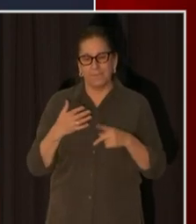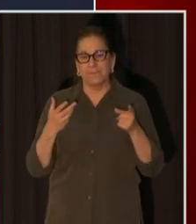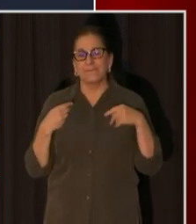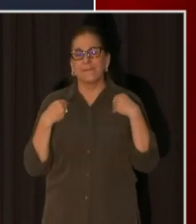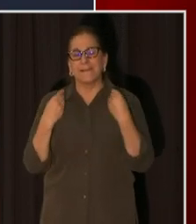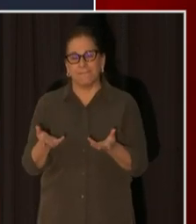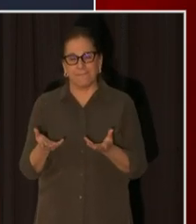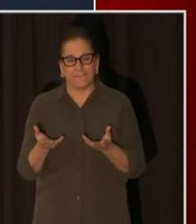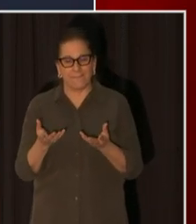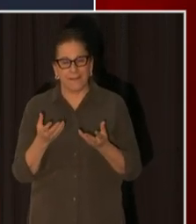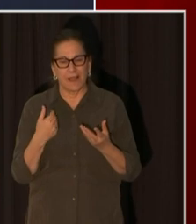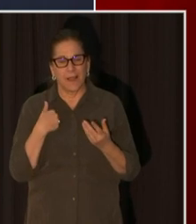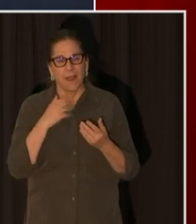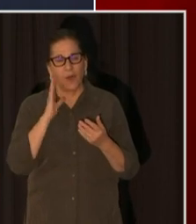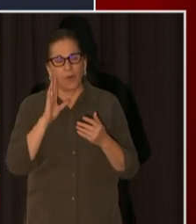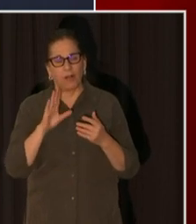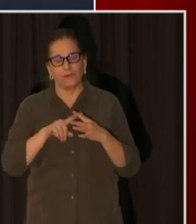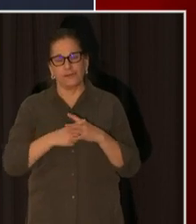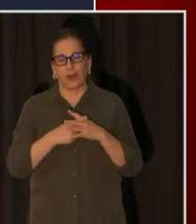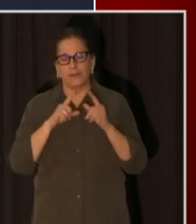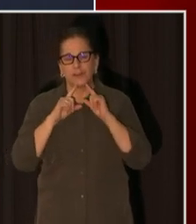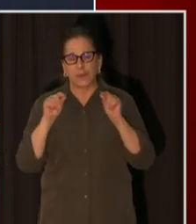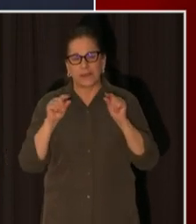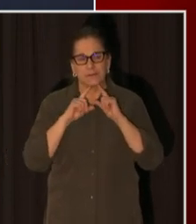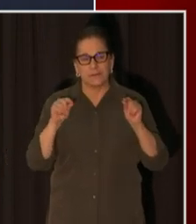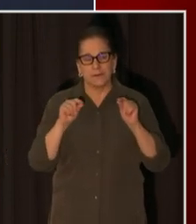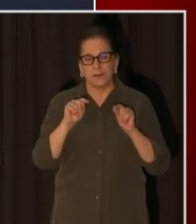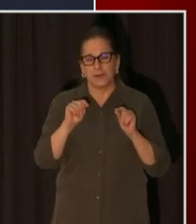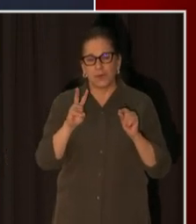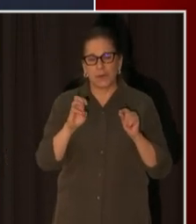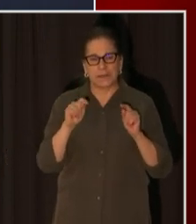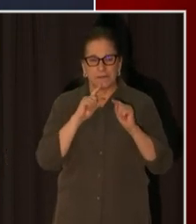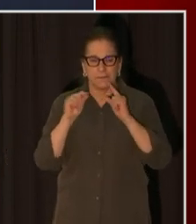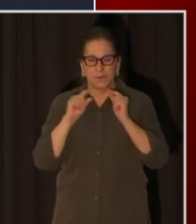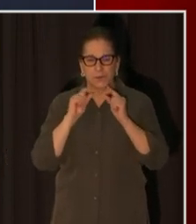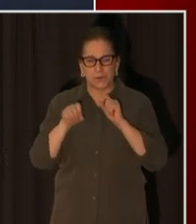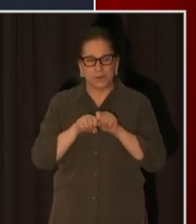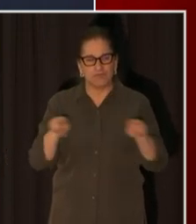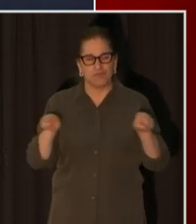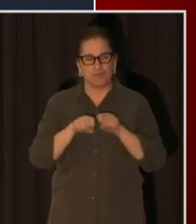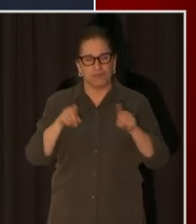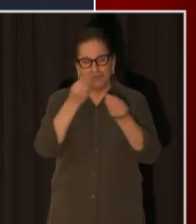around minority-owned businesses and elevating the number of